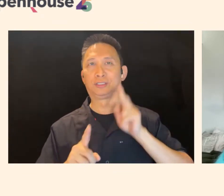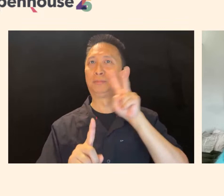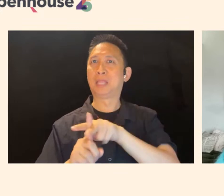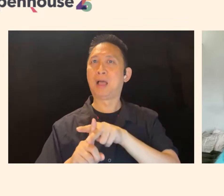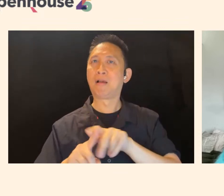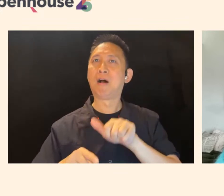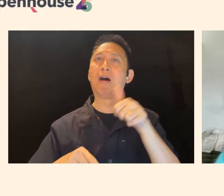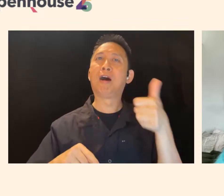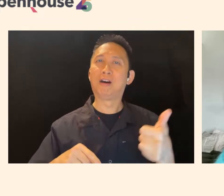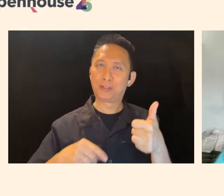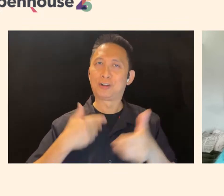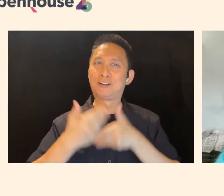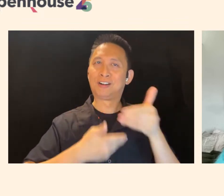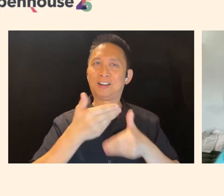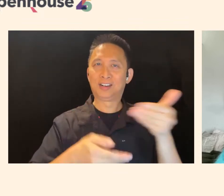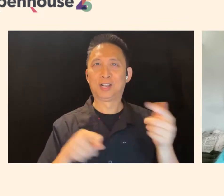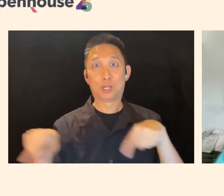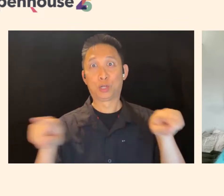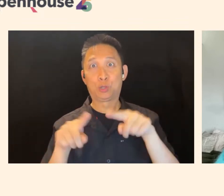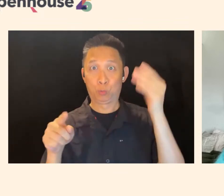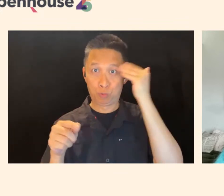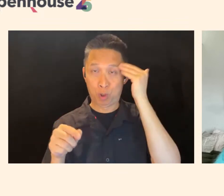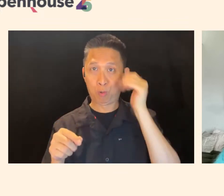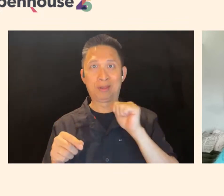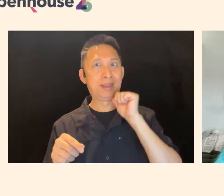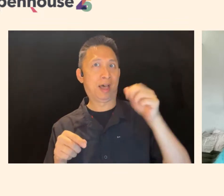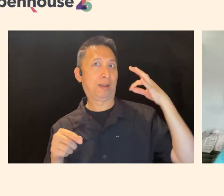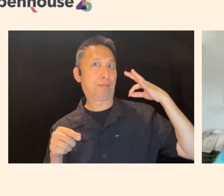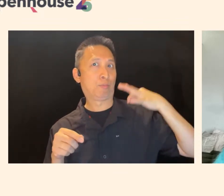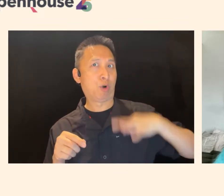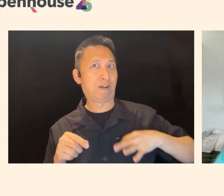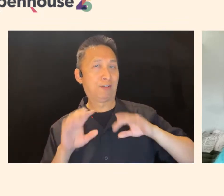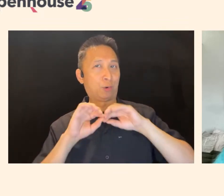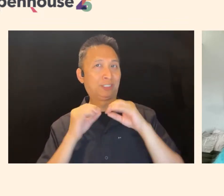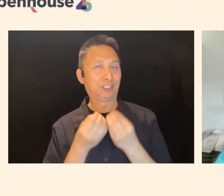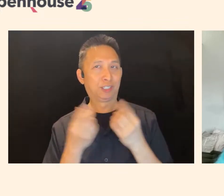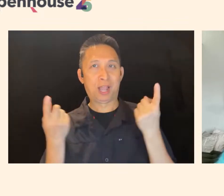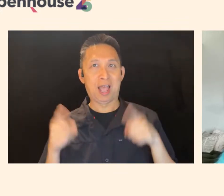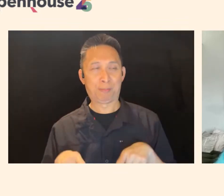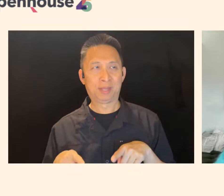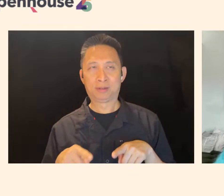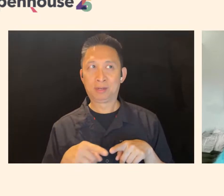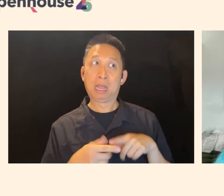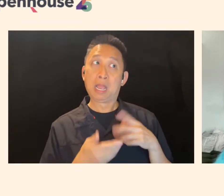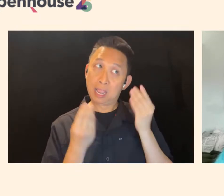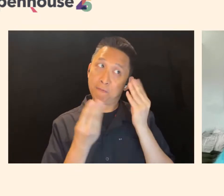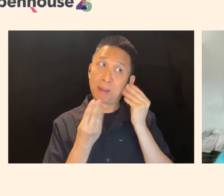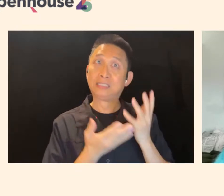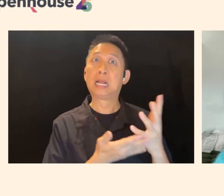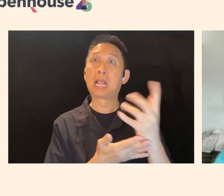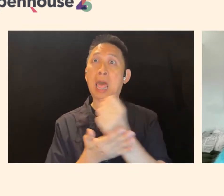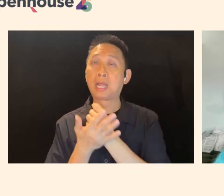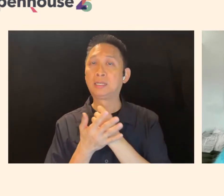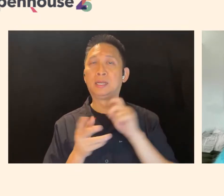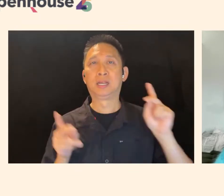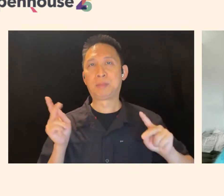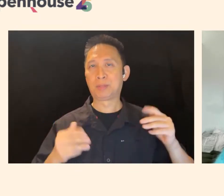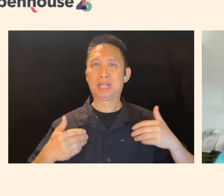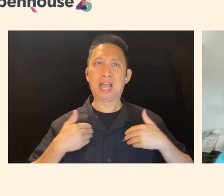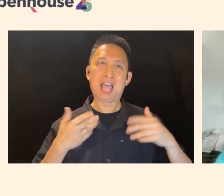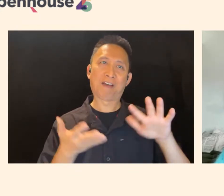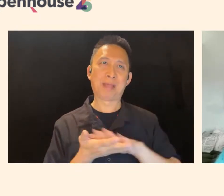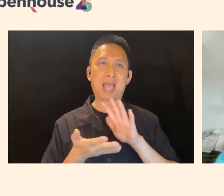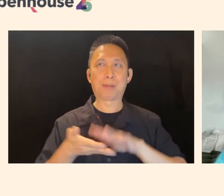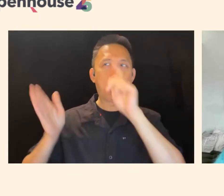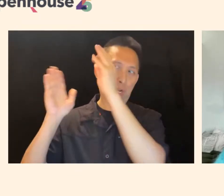in this nonprofit field, you get a lot of performative information collecting, where people show up with their butcher paper, but you're clear they already